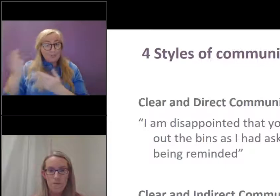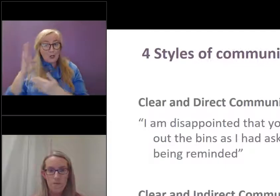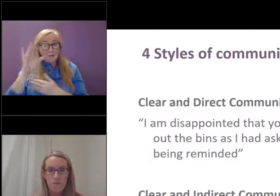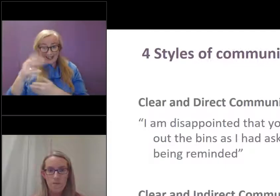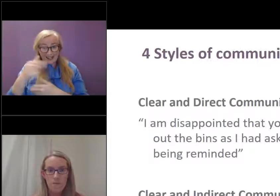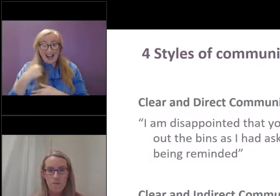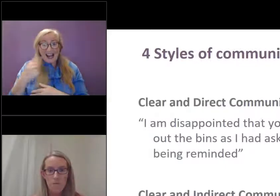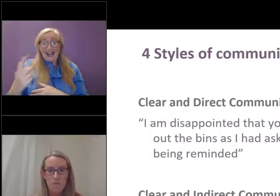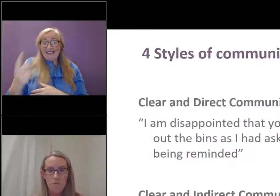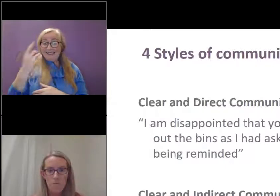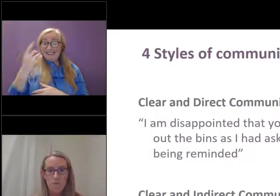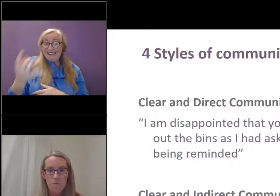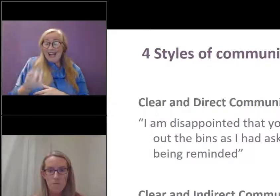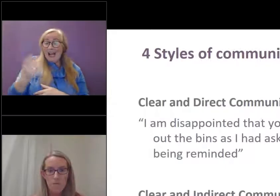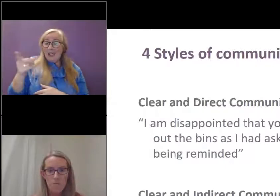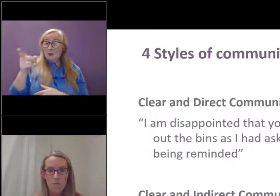asked